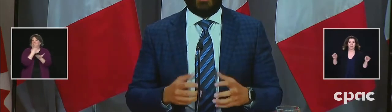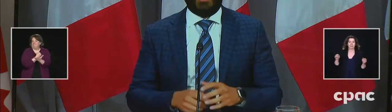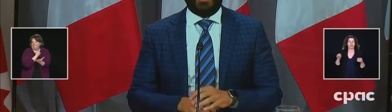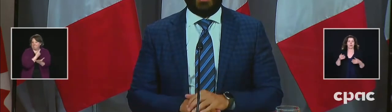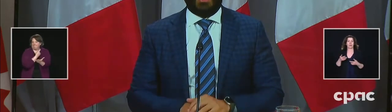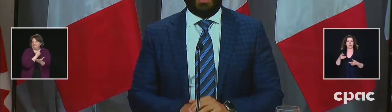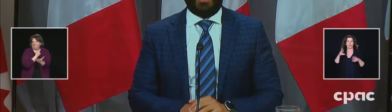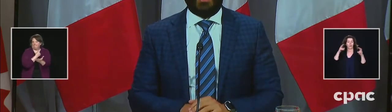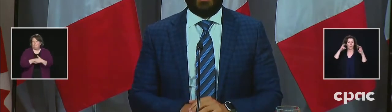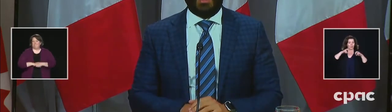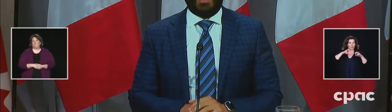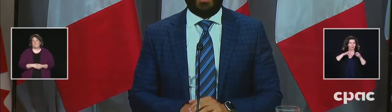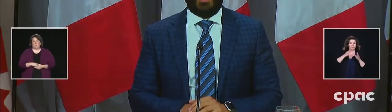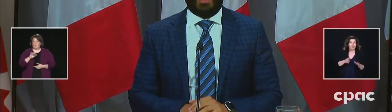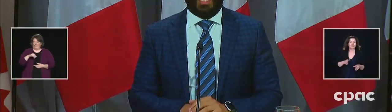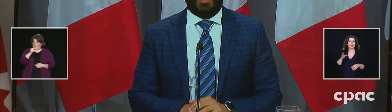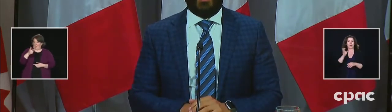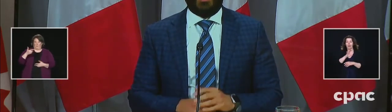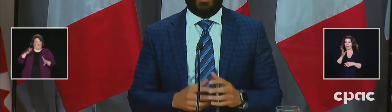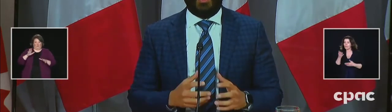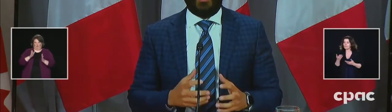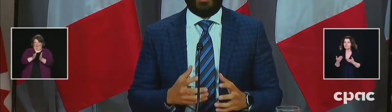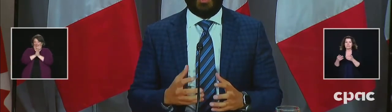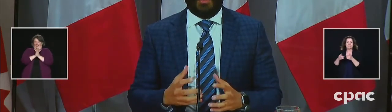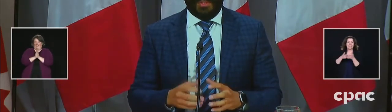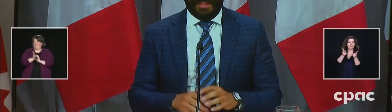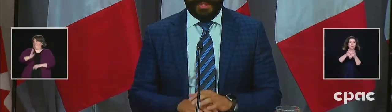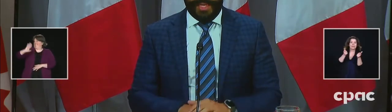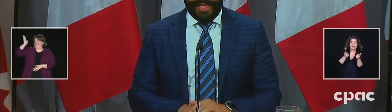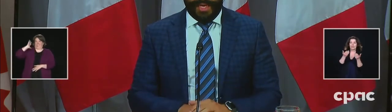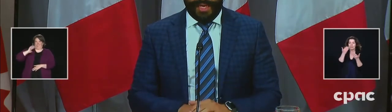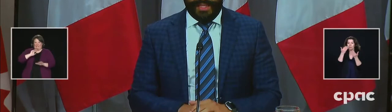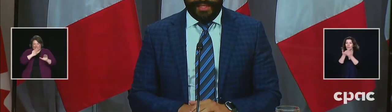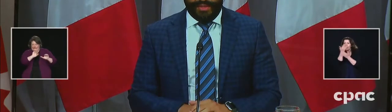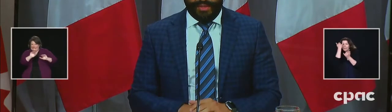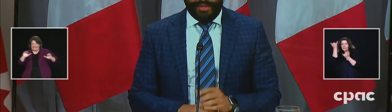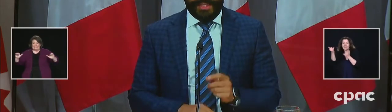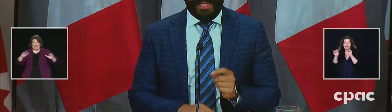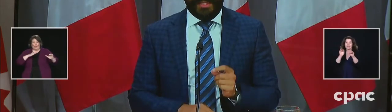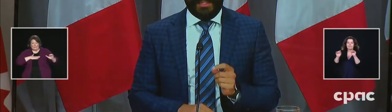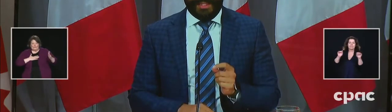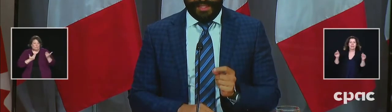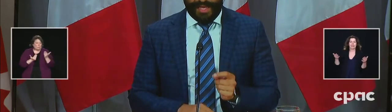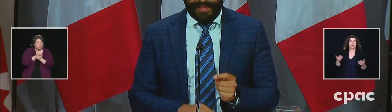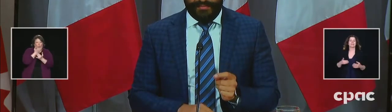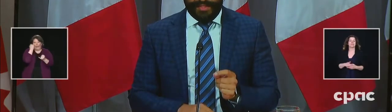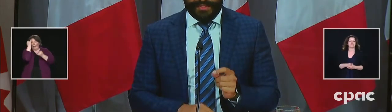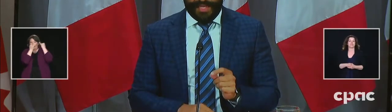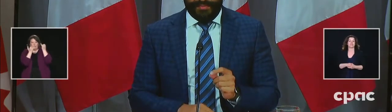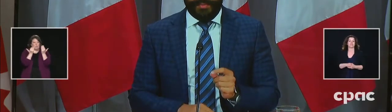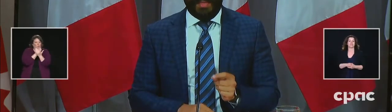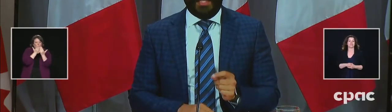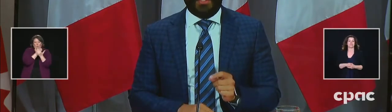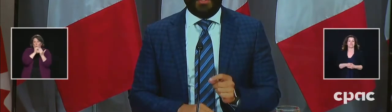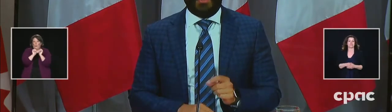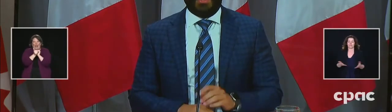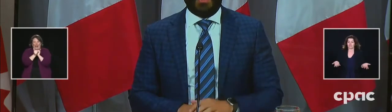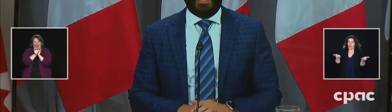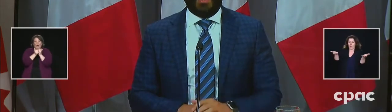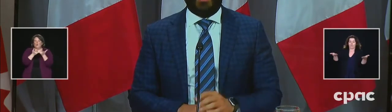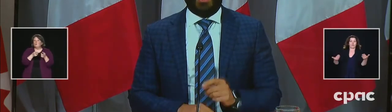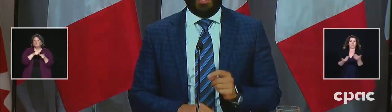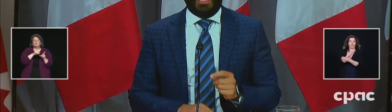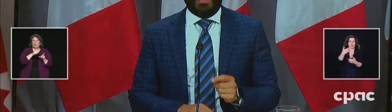put out to industry to come up with new solutions. And they looked at saliva sample-based